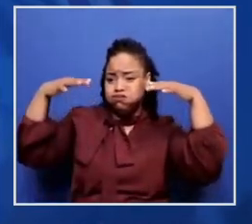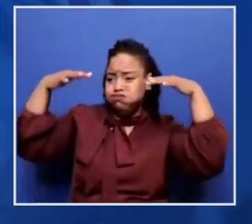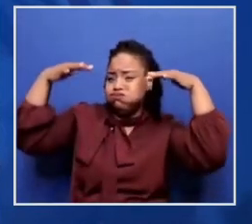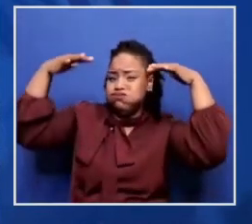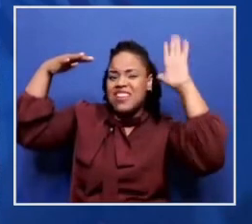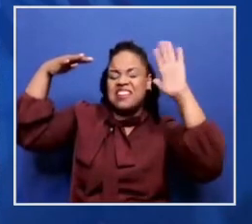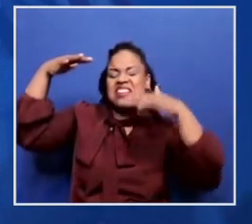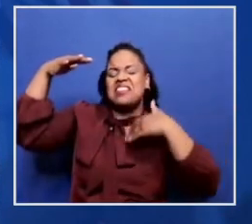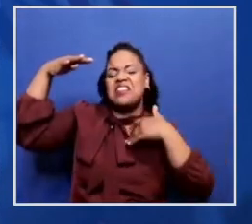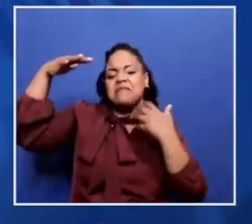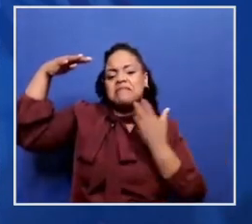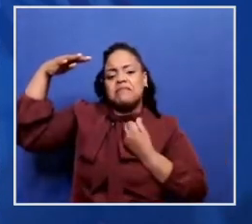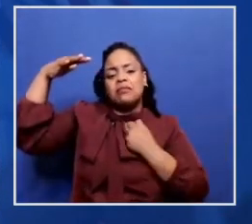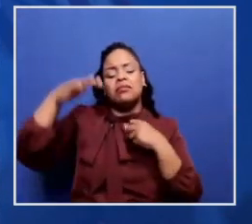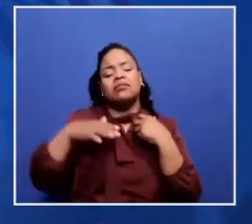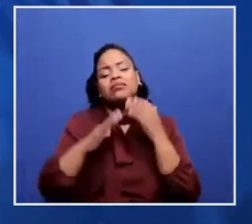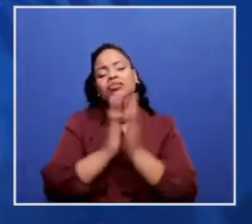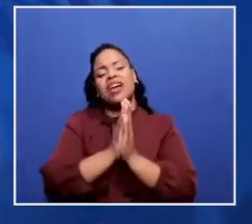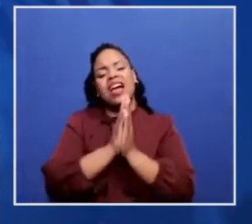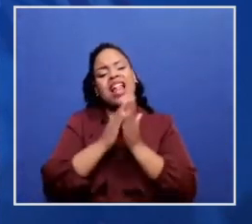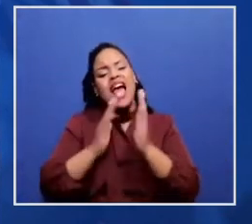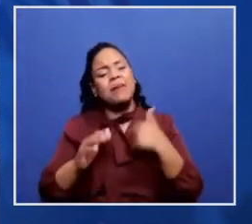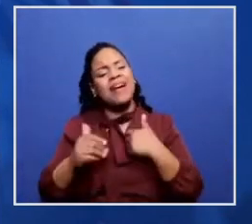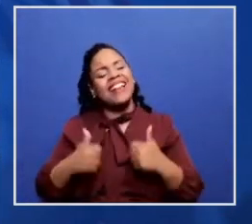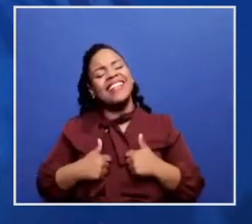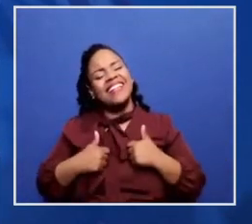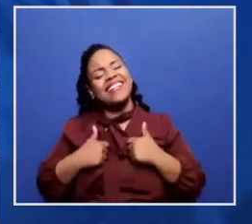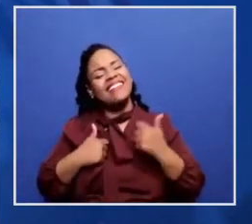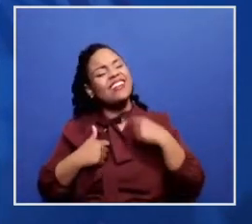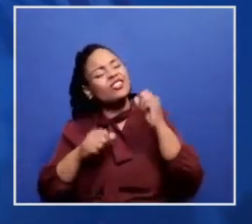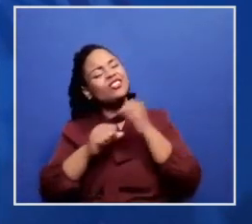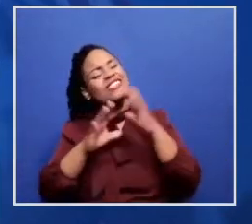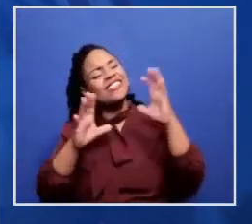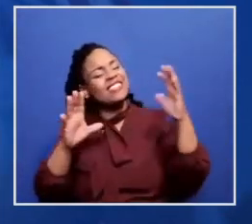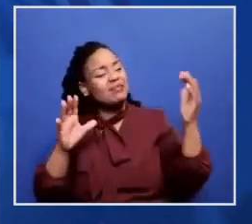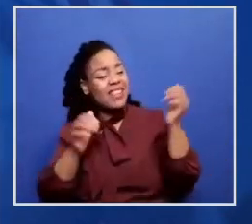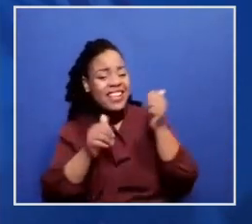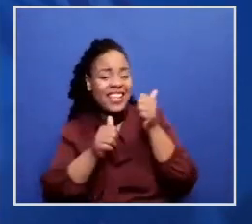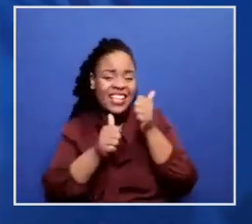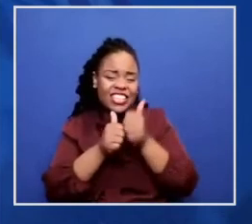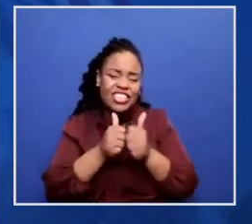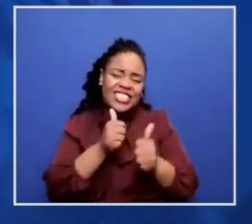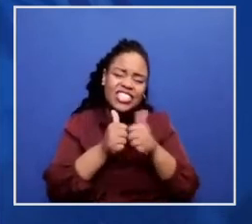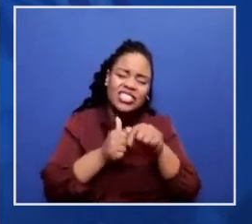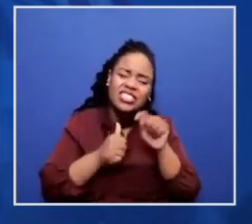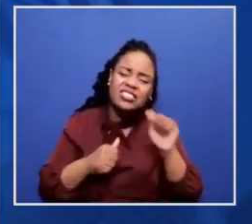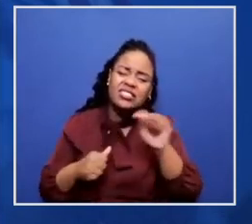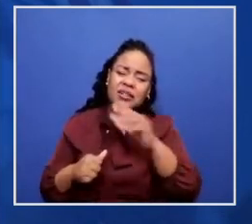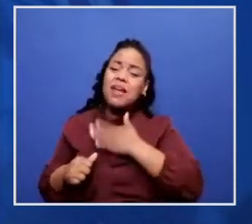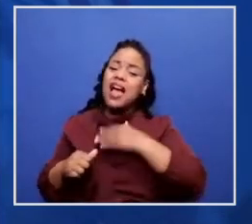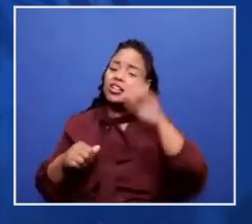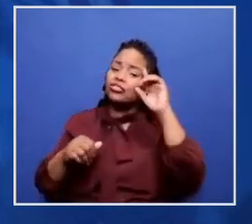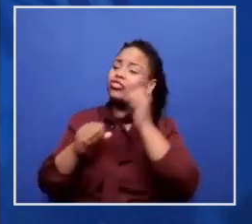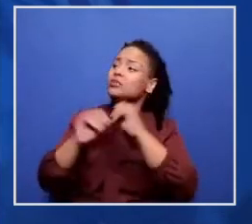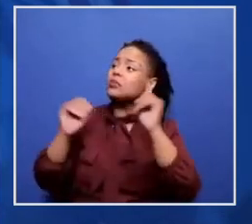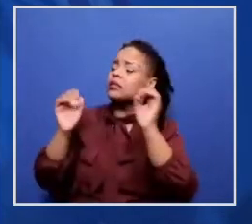dreams. Every single one of my, I ain't quitting none of my dreams. People say I'm